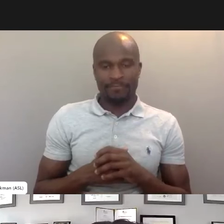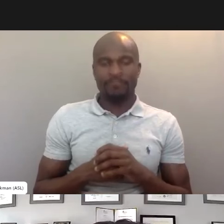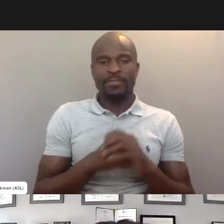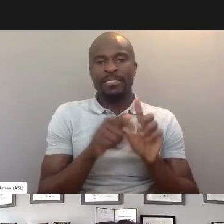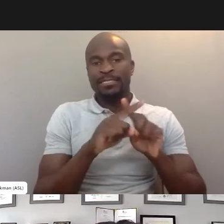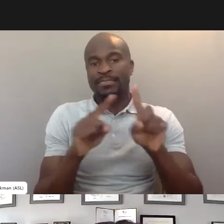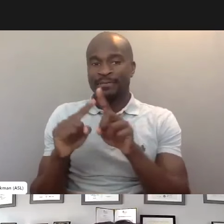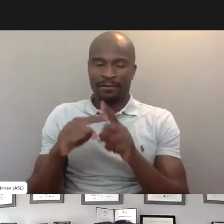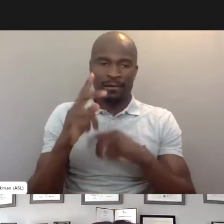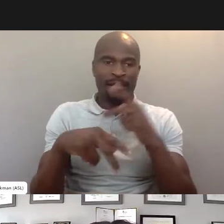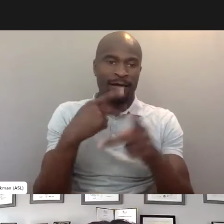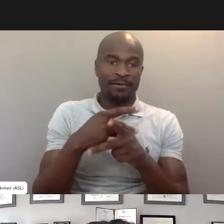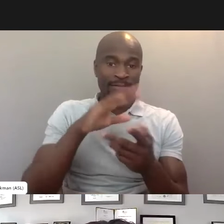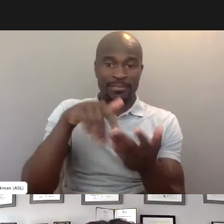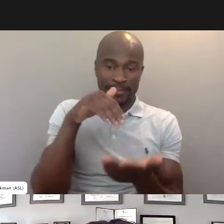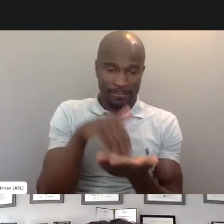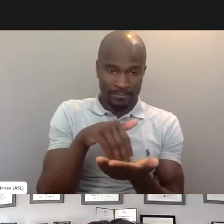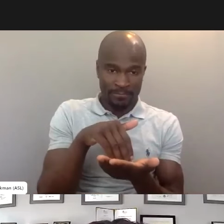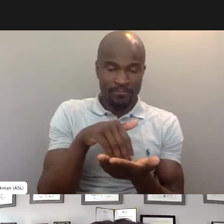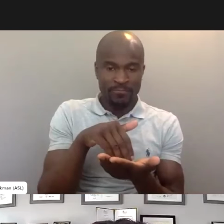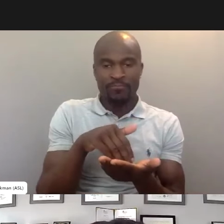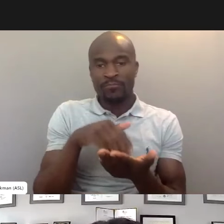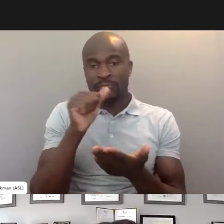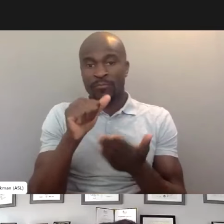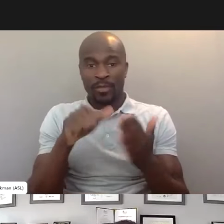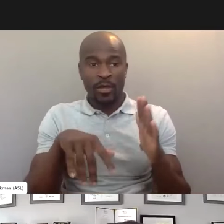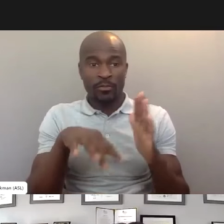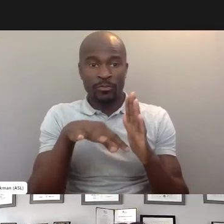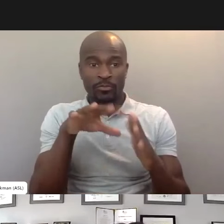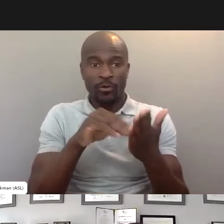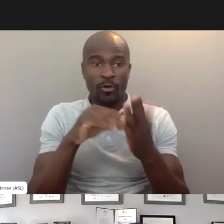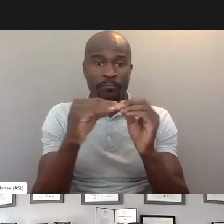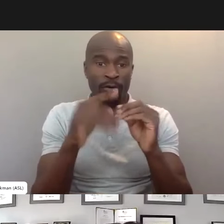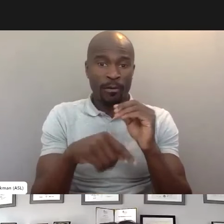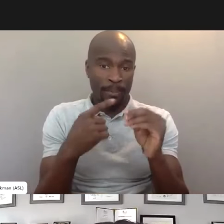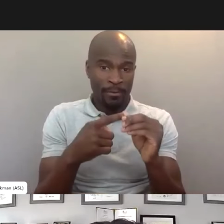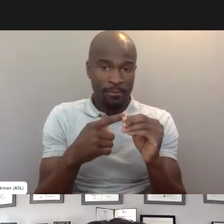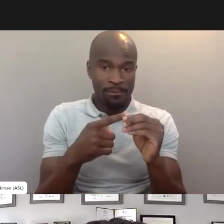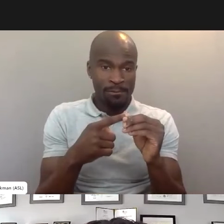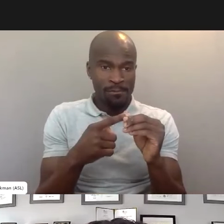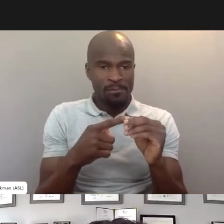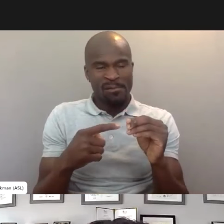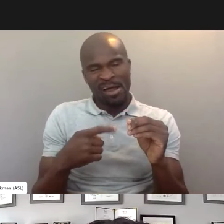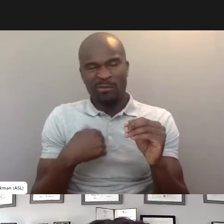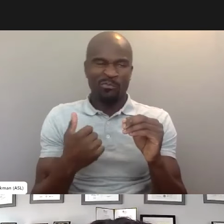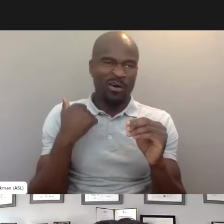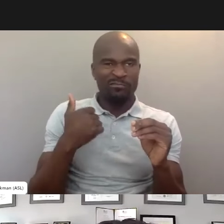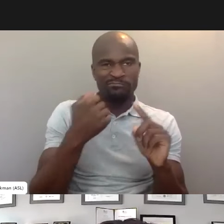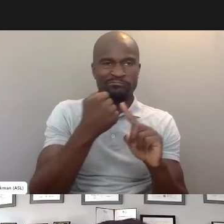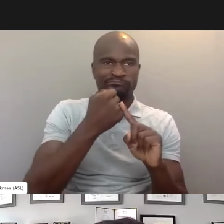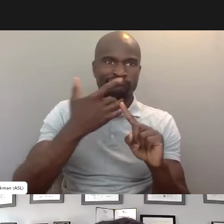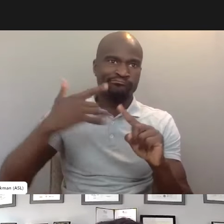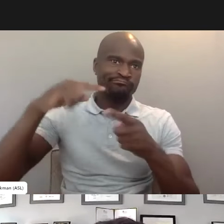centers that you can learn a little bit more about. So I'm not going to go into details, but